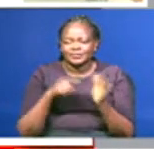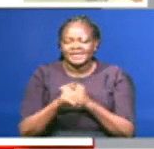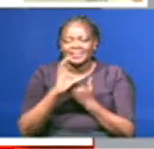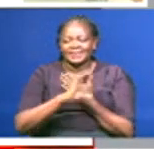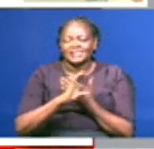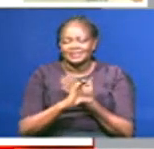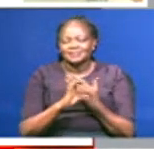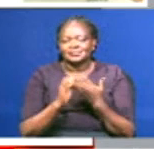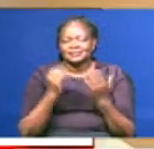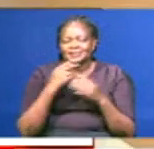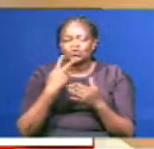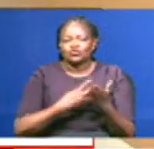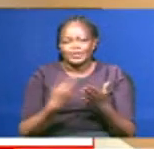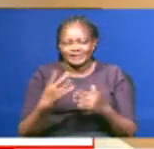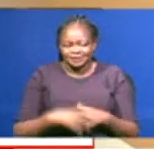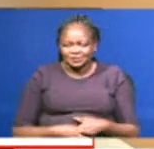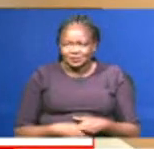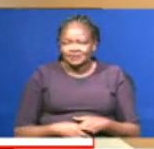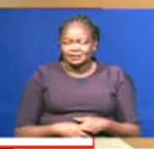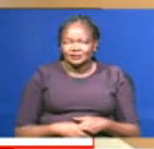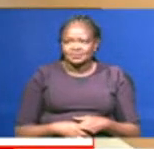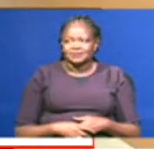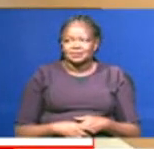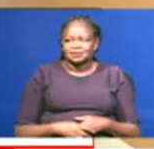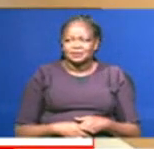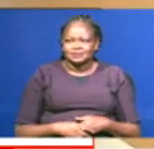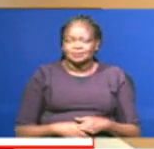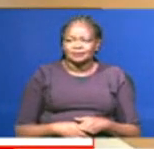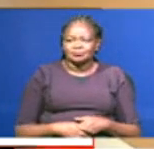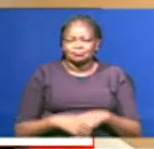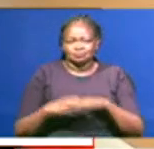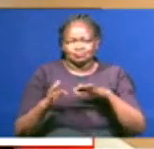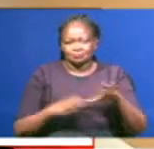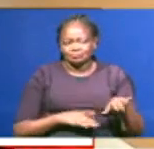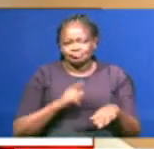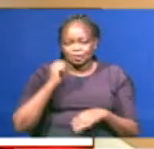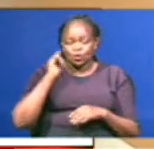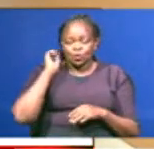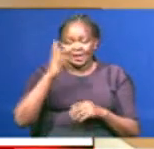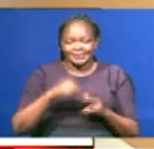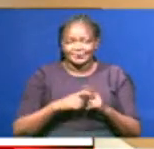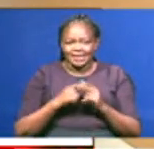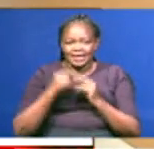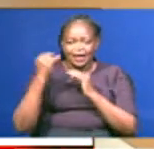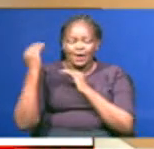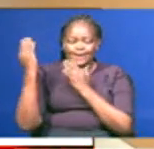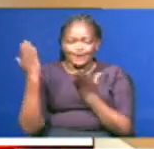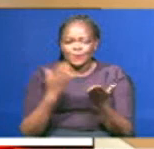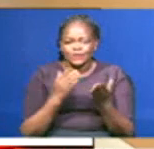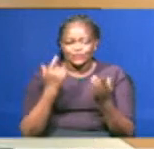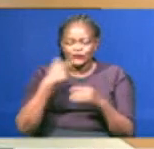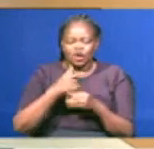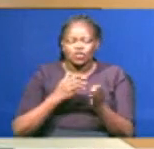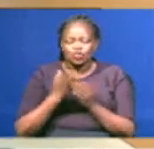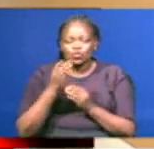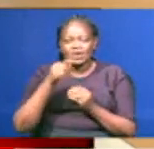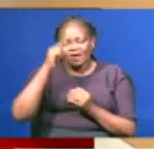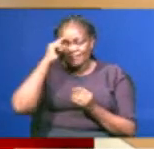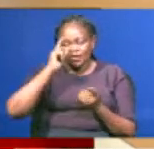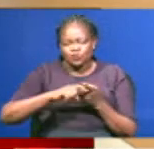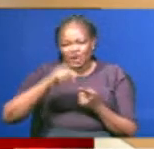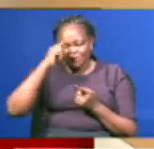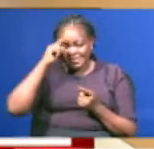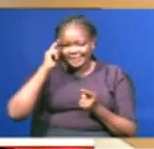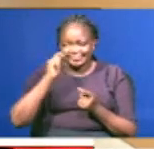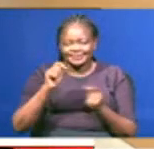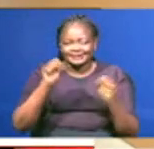the next 2 weeks. That and more. Now let's kick it off. Kenya will start importing fuel through a government-to-government tendering system